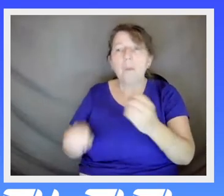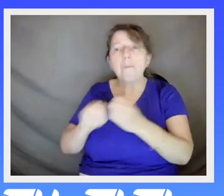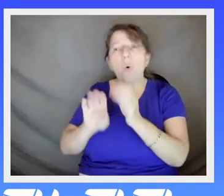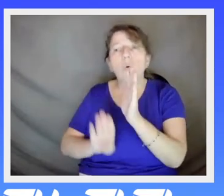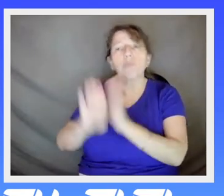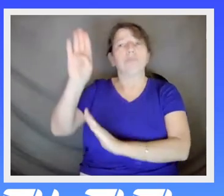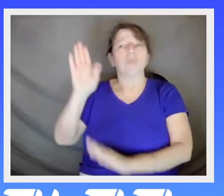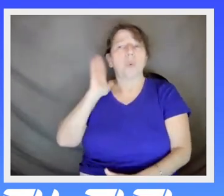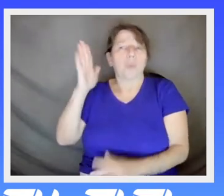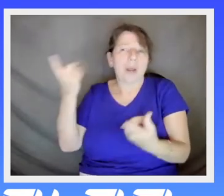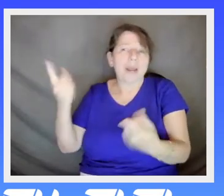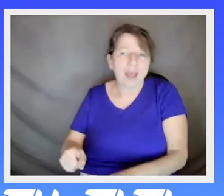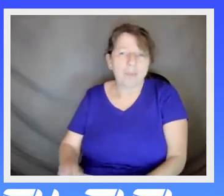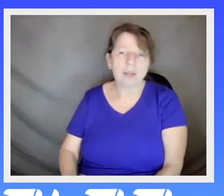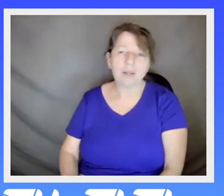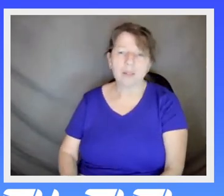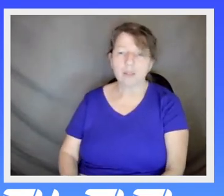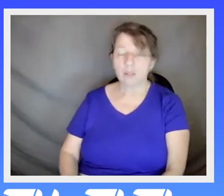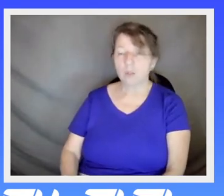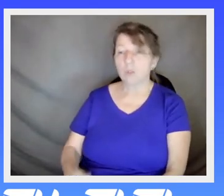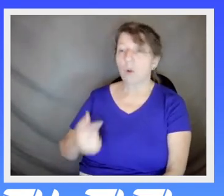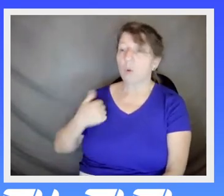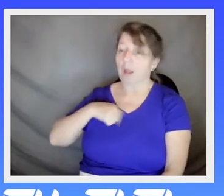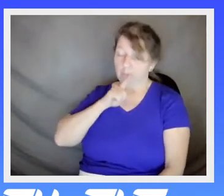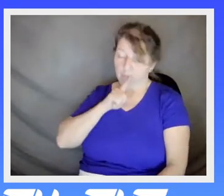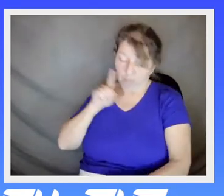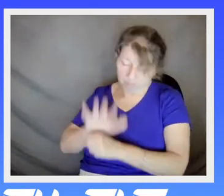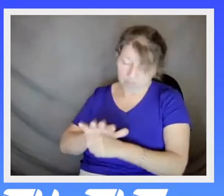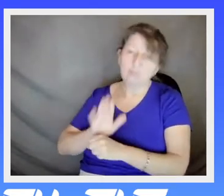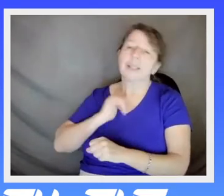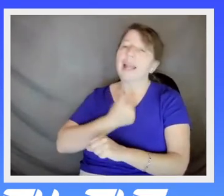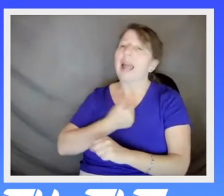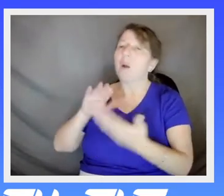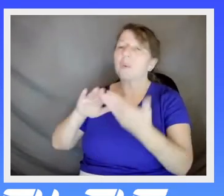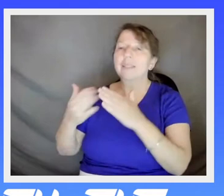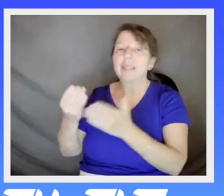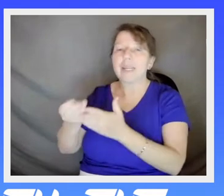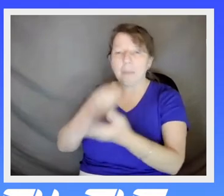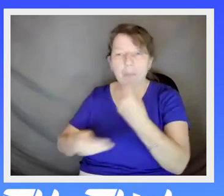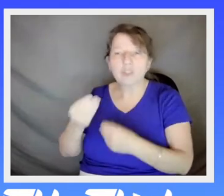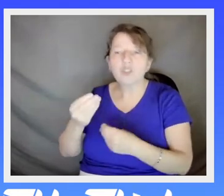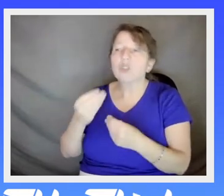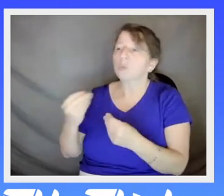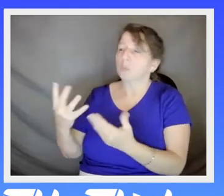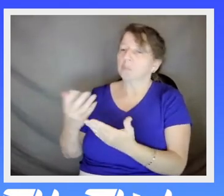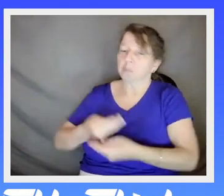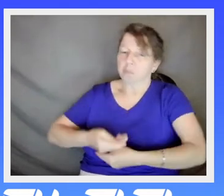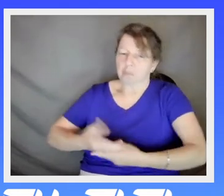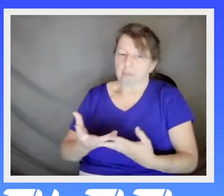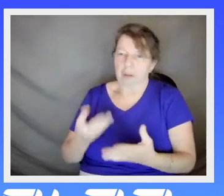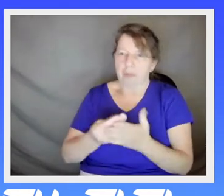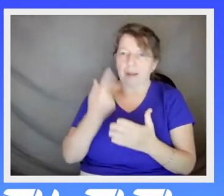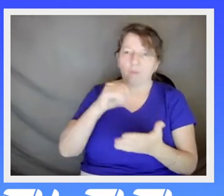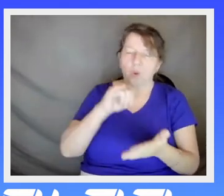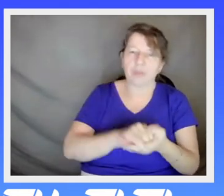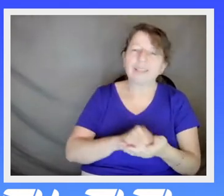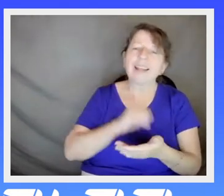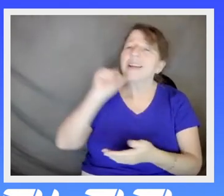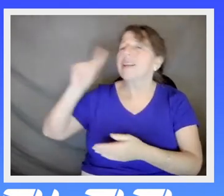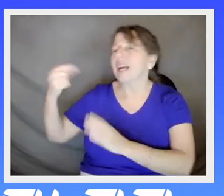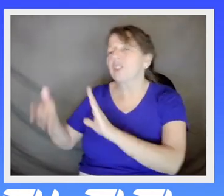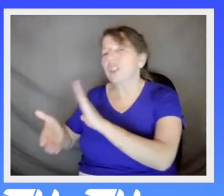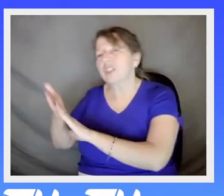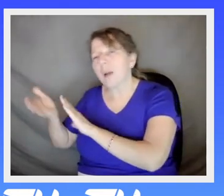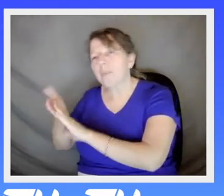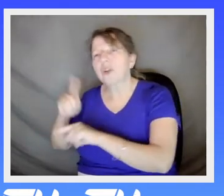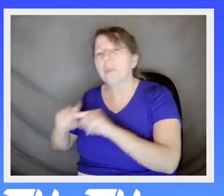I would ensure that through our city budget, we are reaching these numbers. And that is not just on the operations side, but on the capital